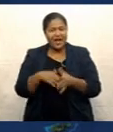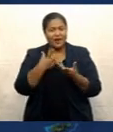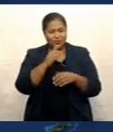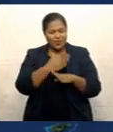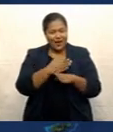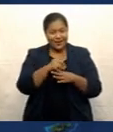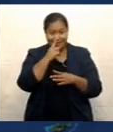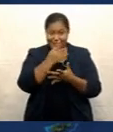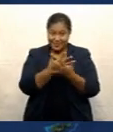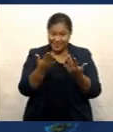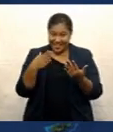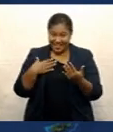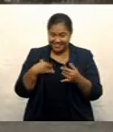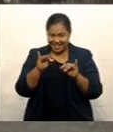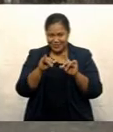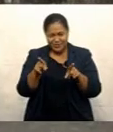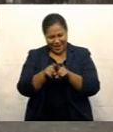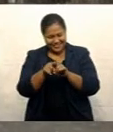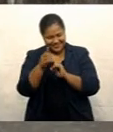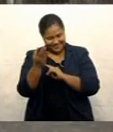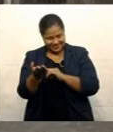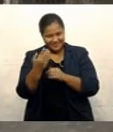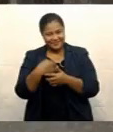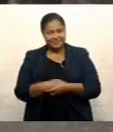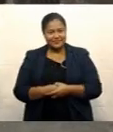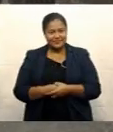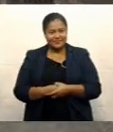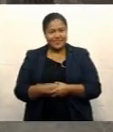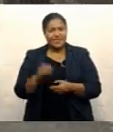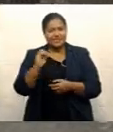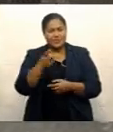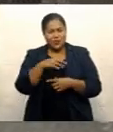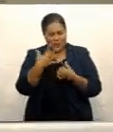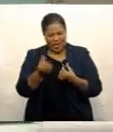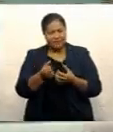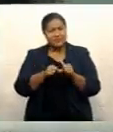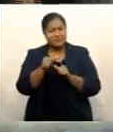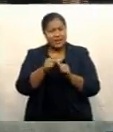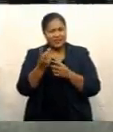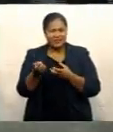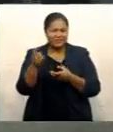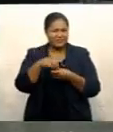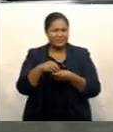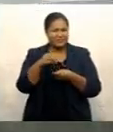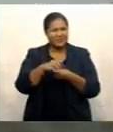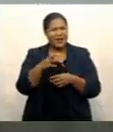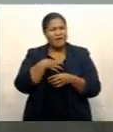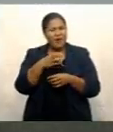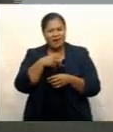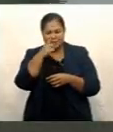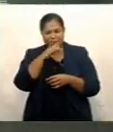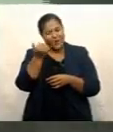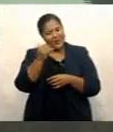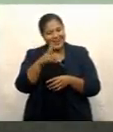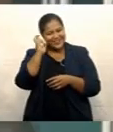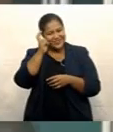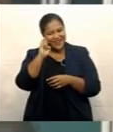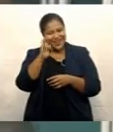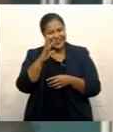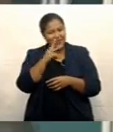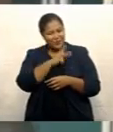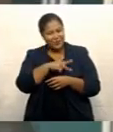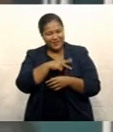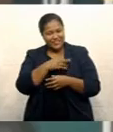public health issues such as this. So who better to recruit than people that are already training in the profession? So